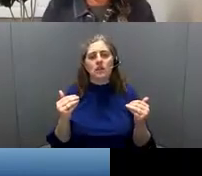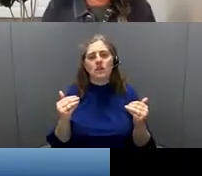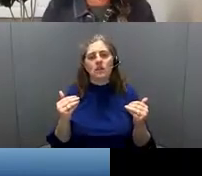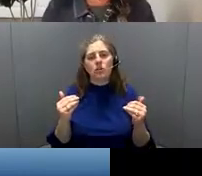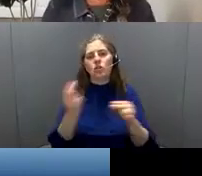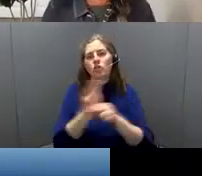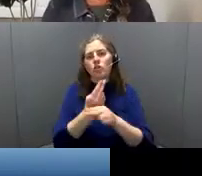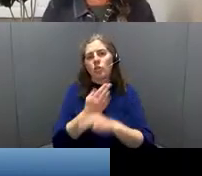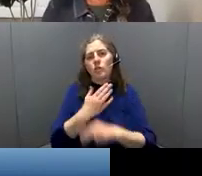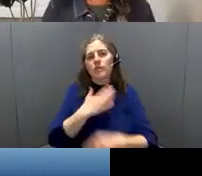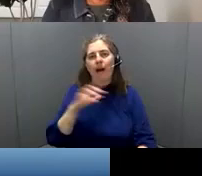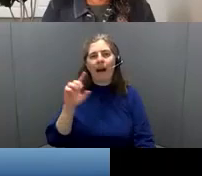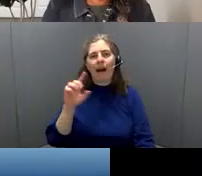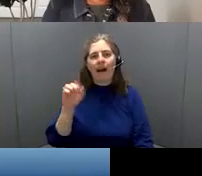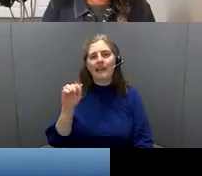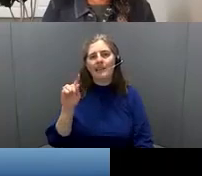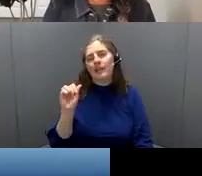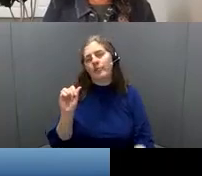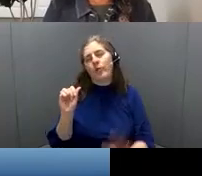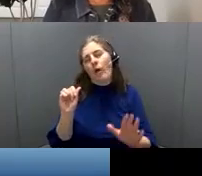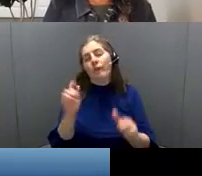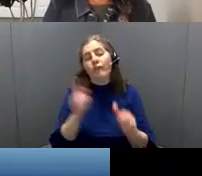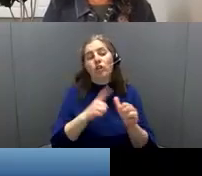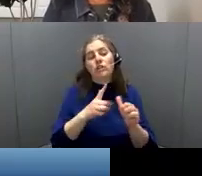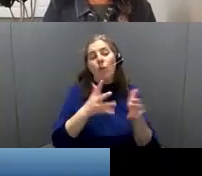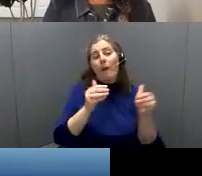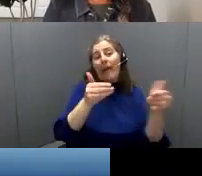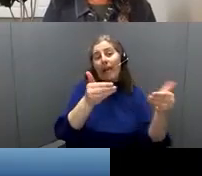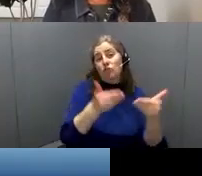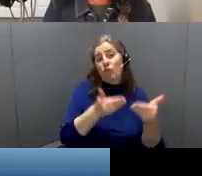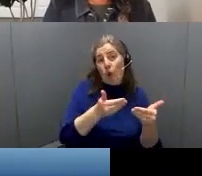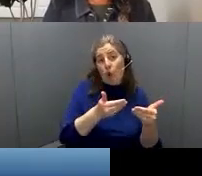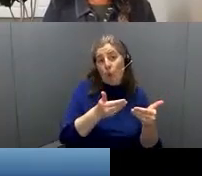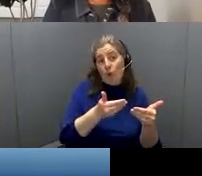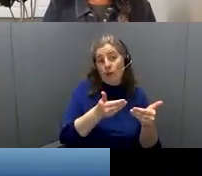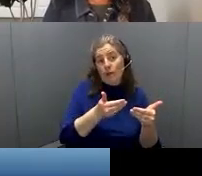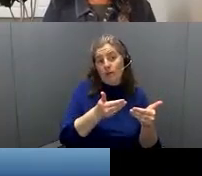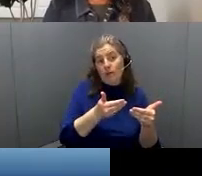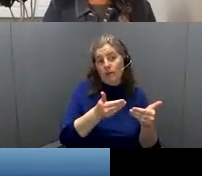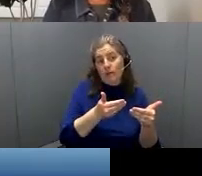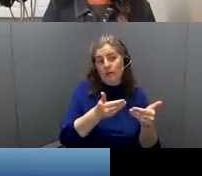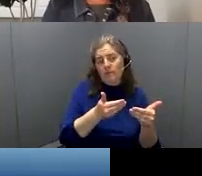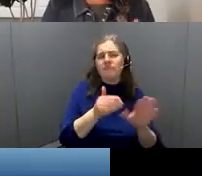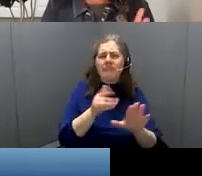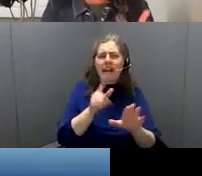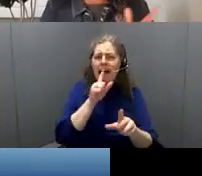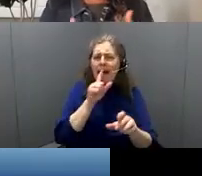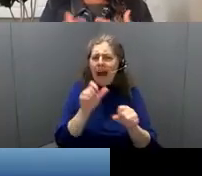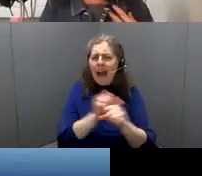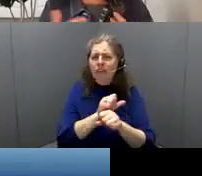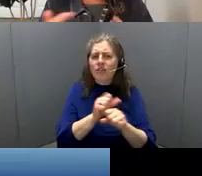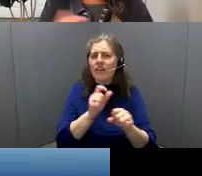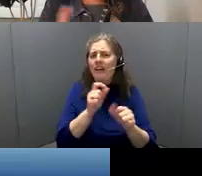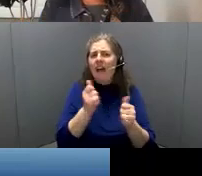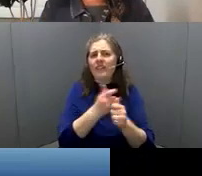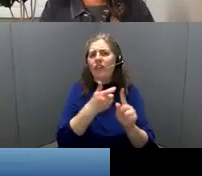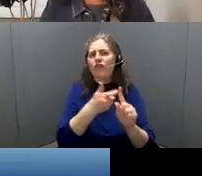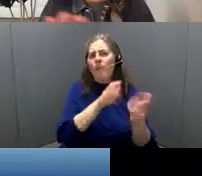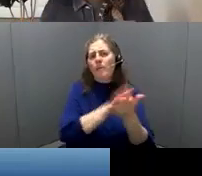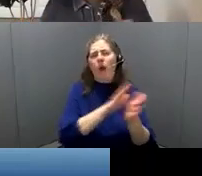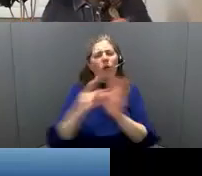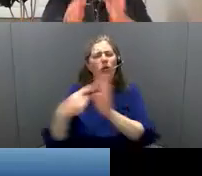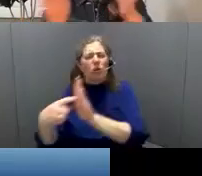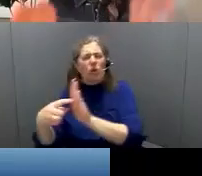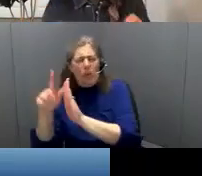data, or let's see, you're going to do your intro. actually, it's all from the paper. I'm going to show you that in a minute.